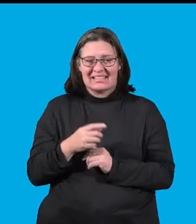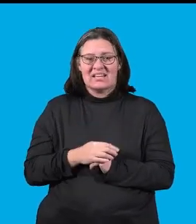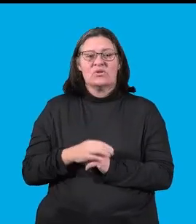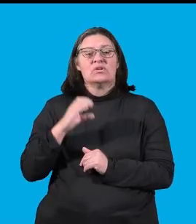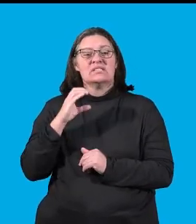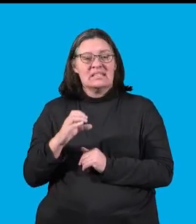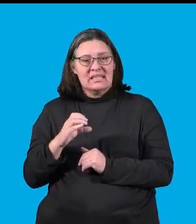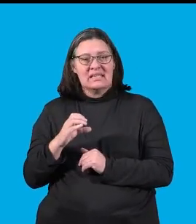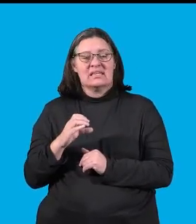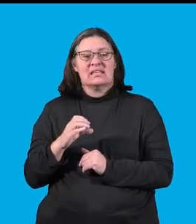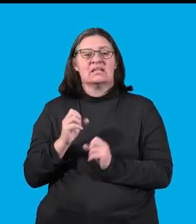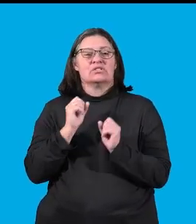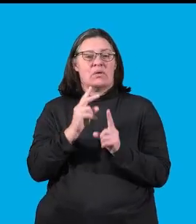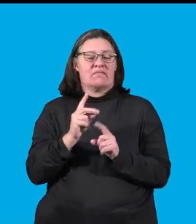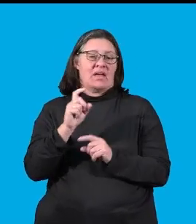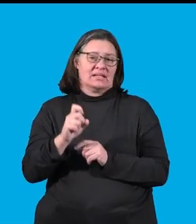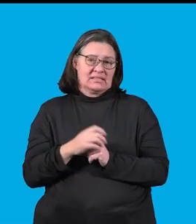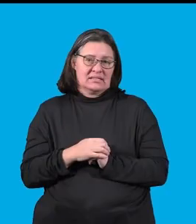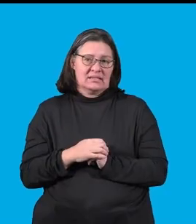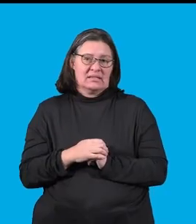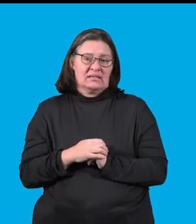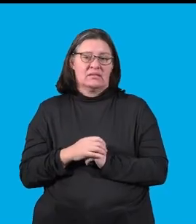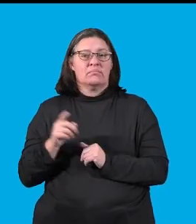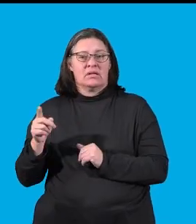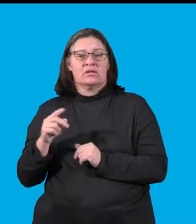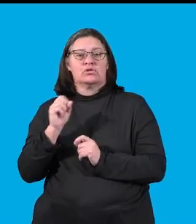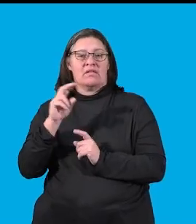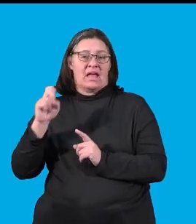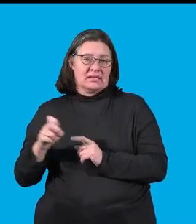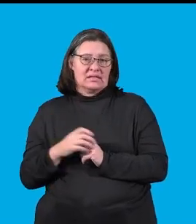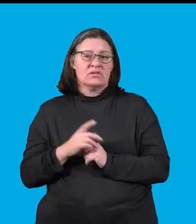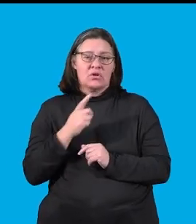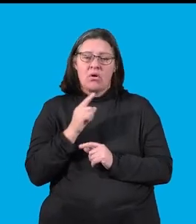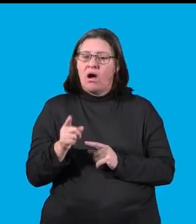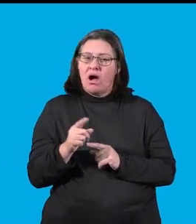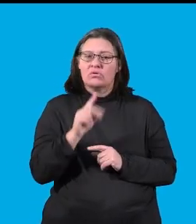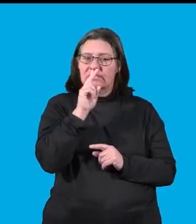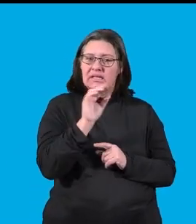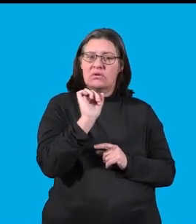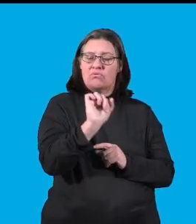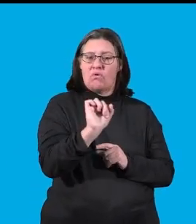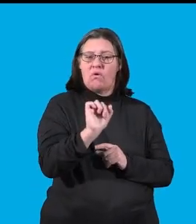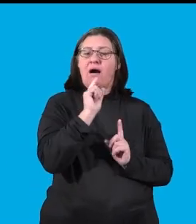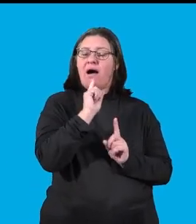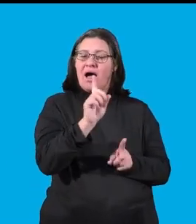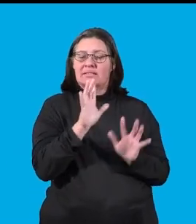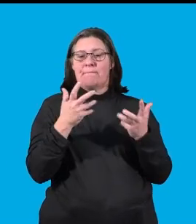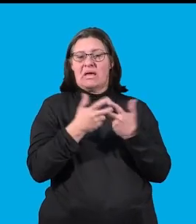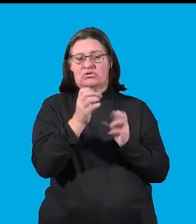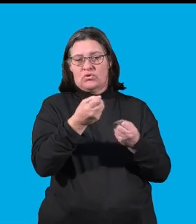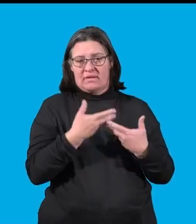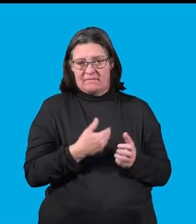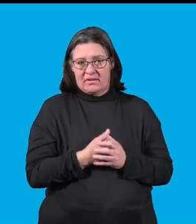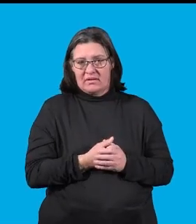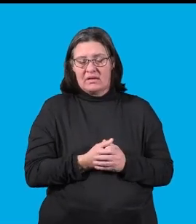so c is equal to 12, this should be 12x. So you can quickly take the derivative to see that your answer matches